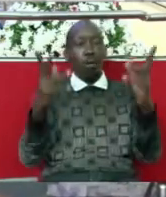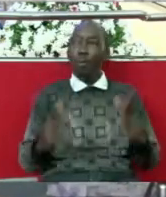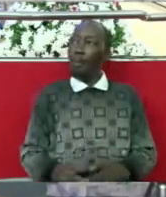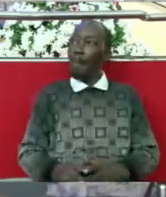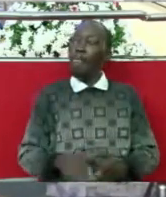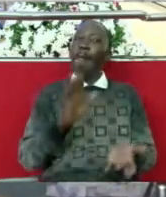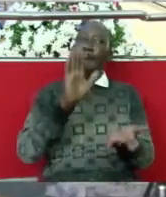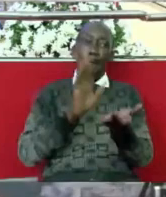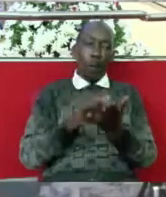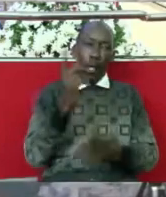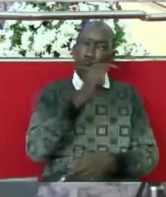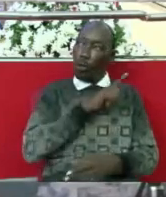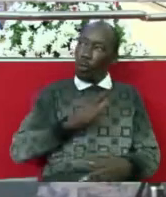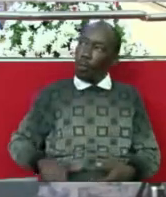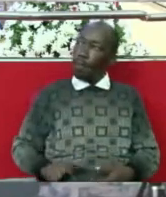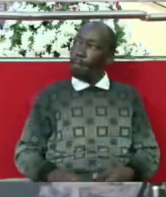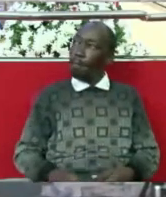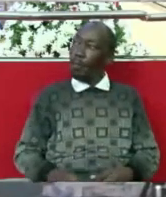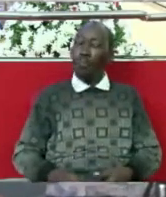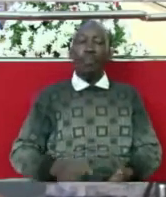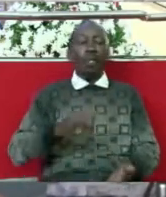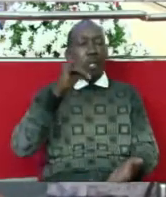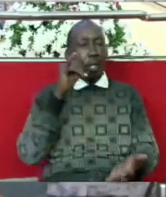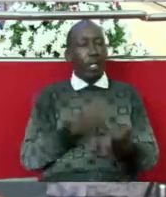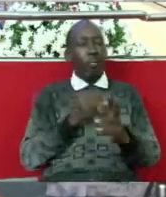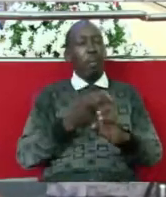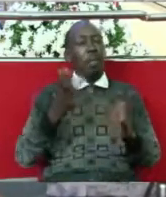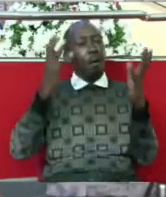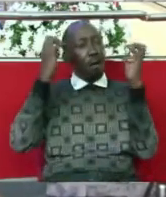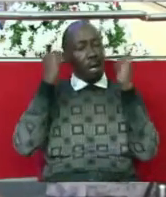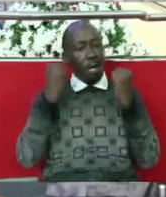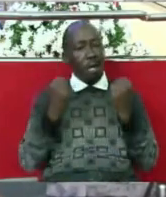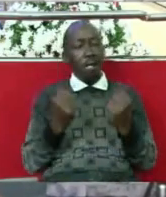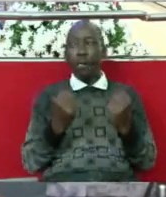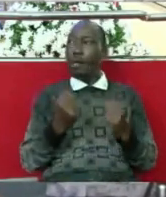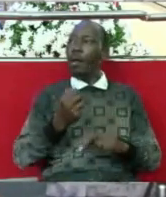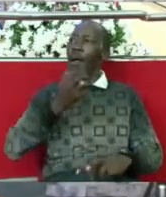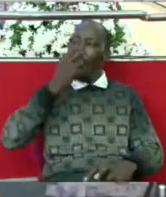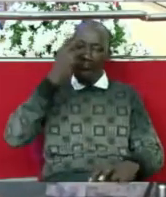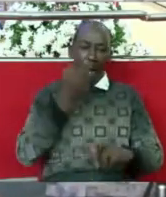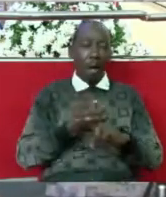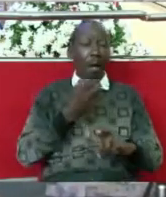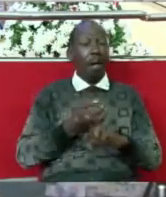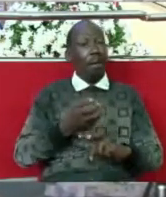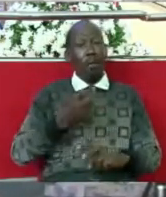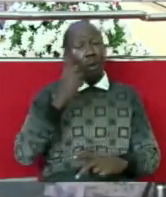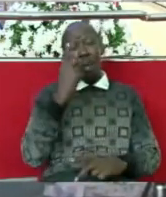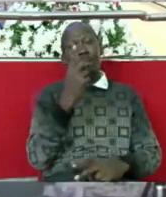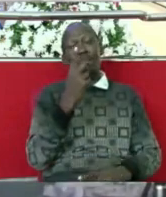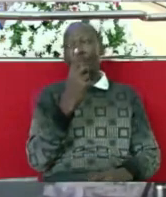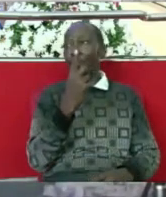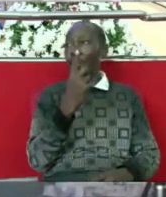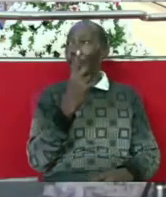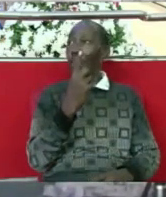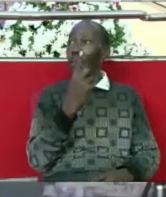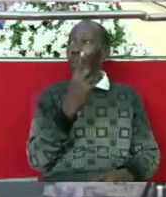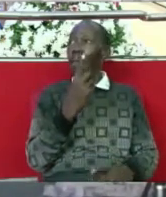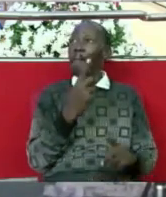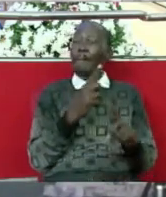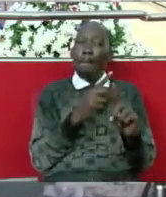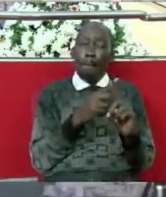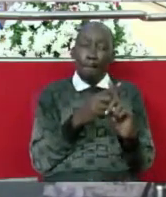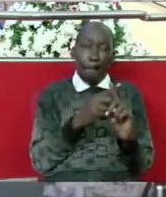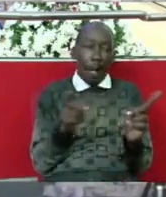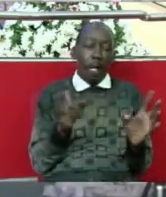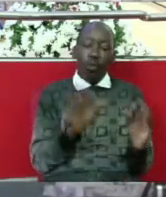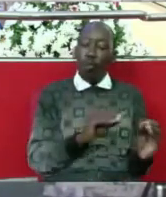Bwana Yesu asifiwe. It may be hard. Inaweza kuwa ngumu. A hard word. Inaweza kuwa ni neno ngumu. But throw them